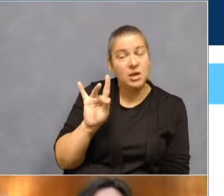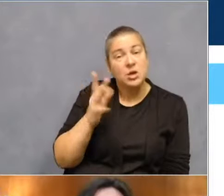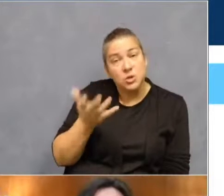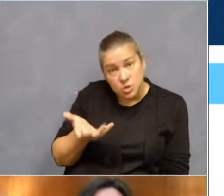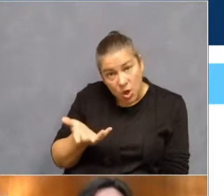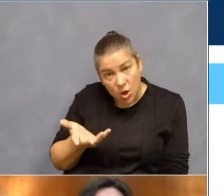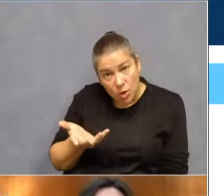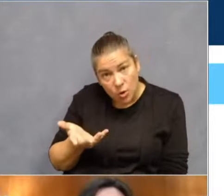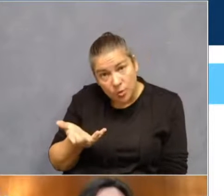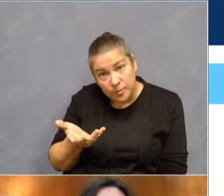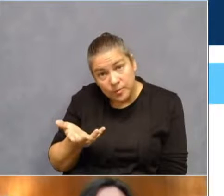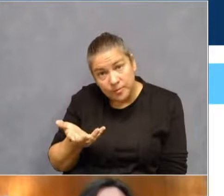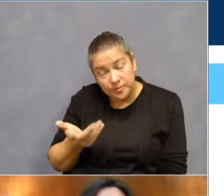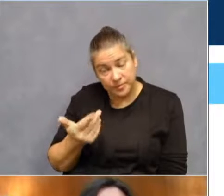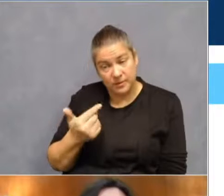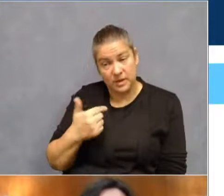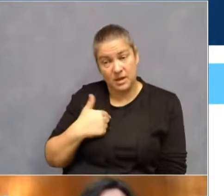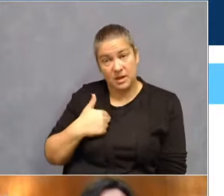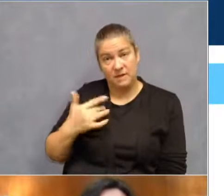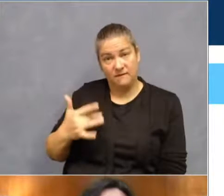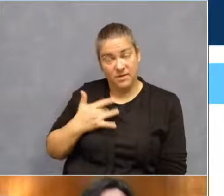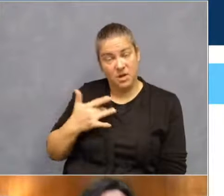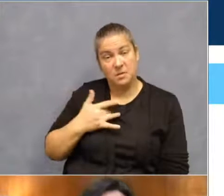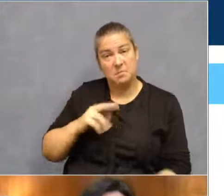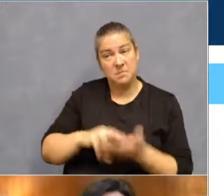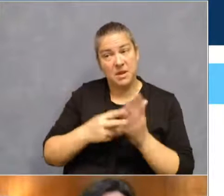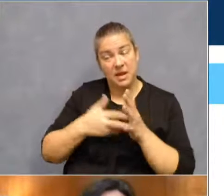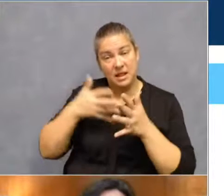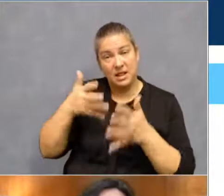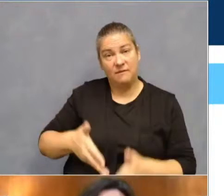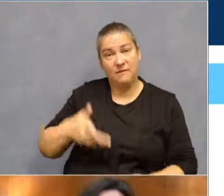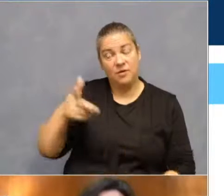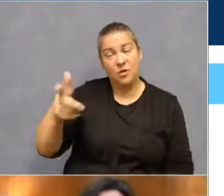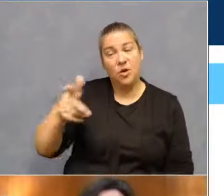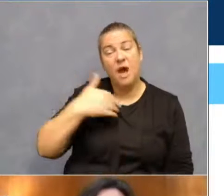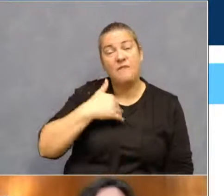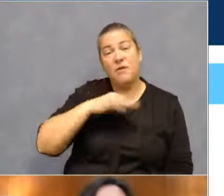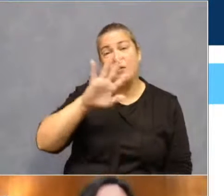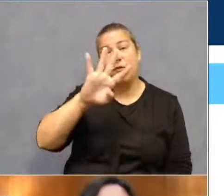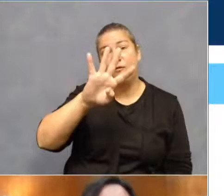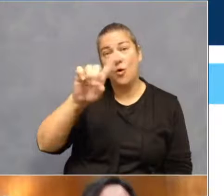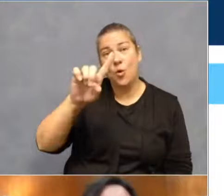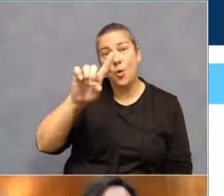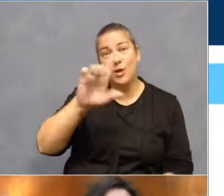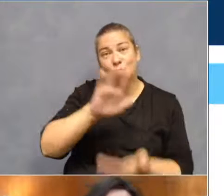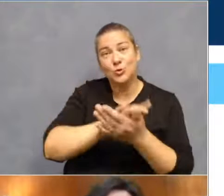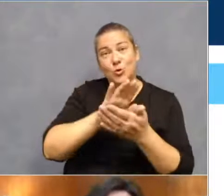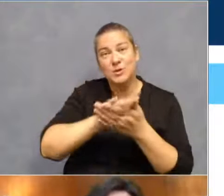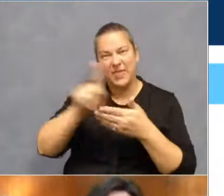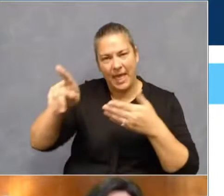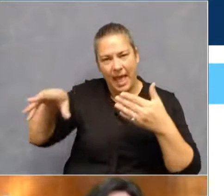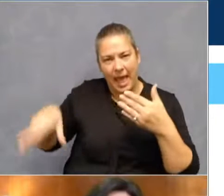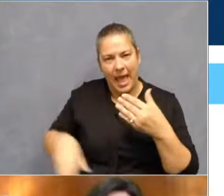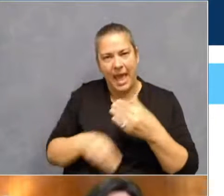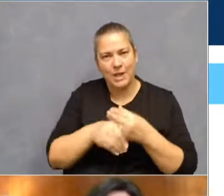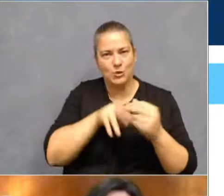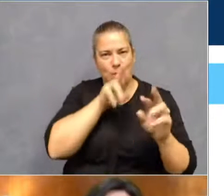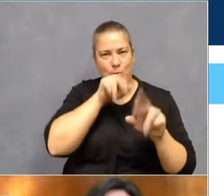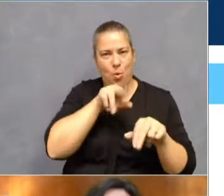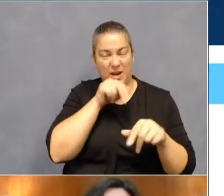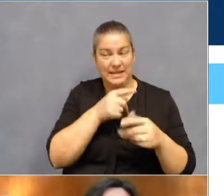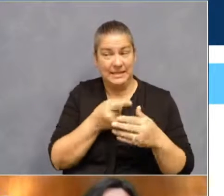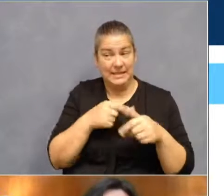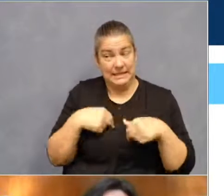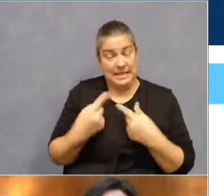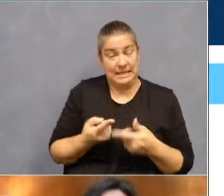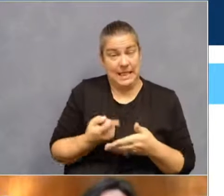that that means that there are 41 new schools that have reported since my update last week.